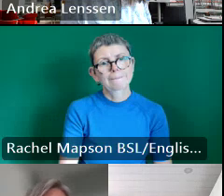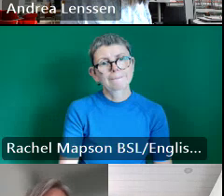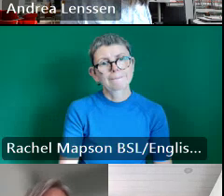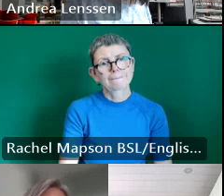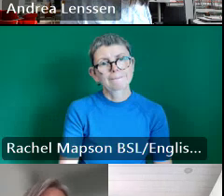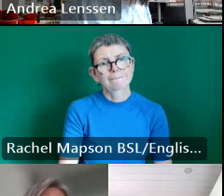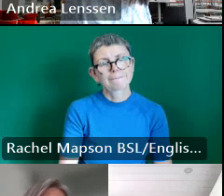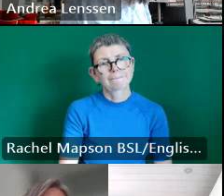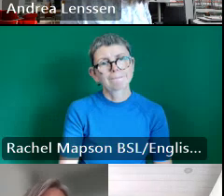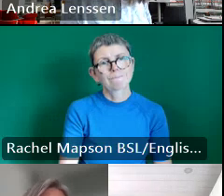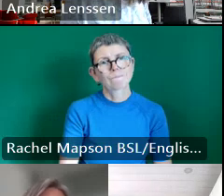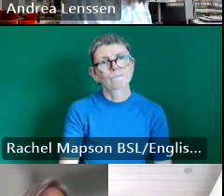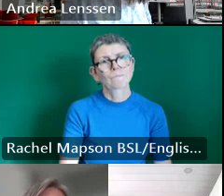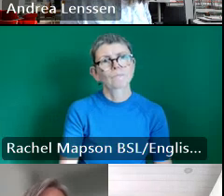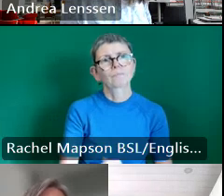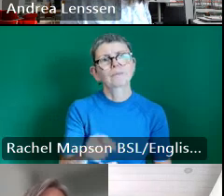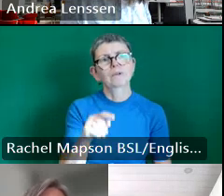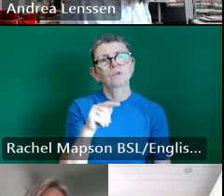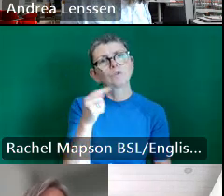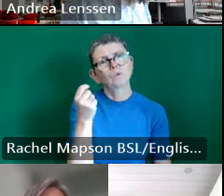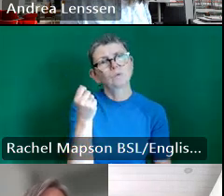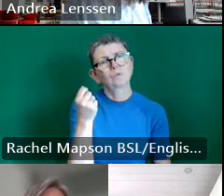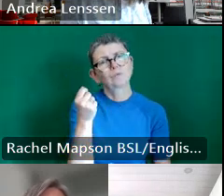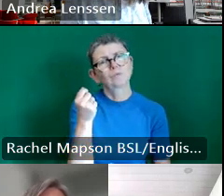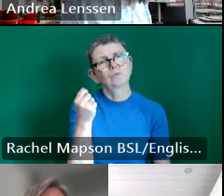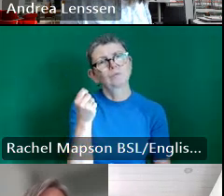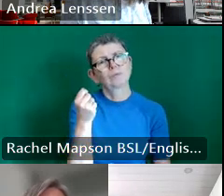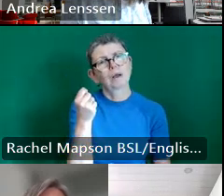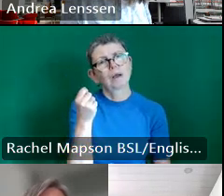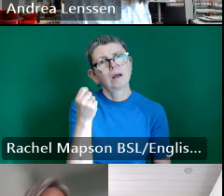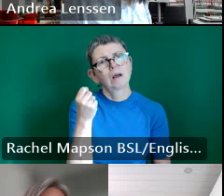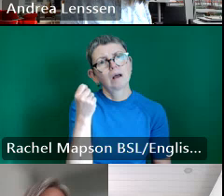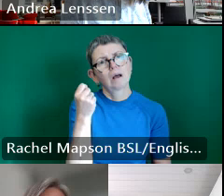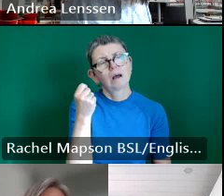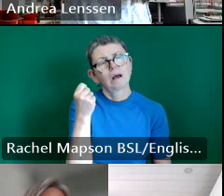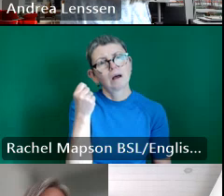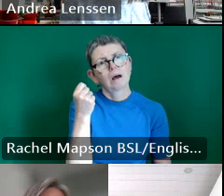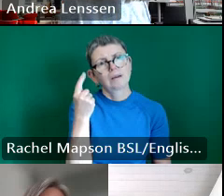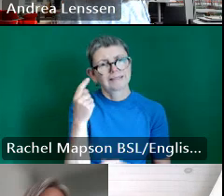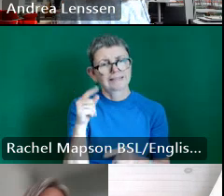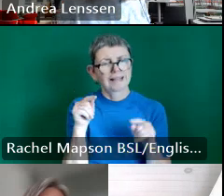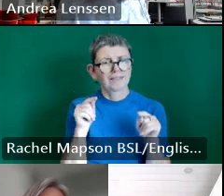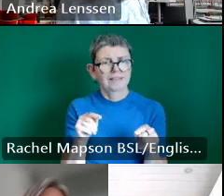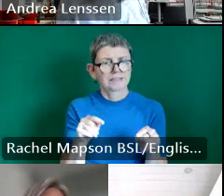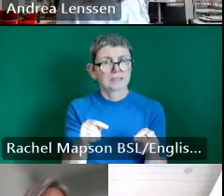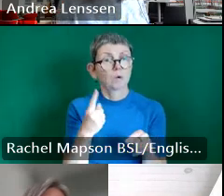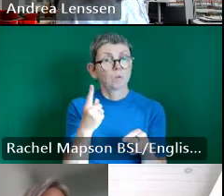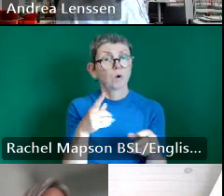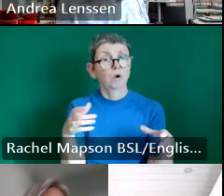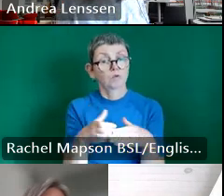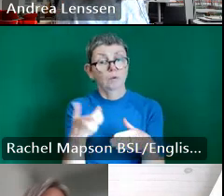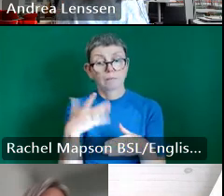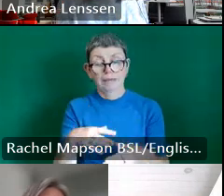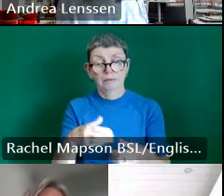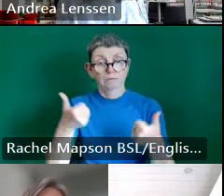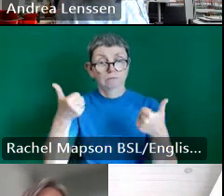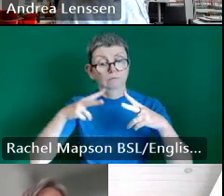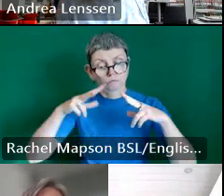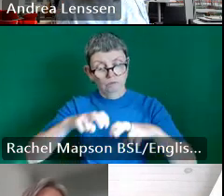understand this, it's really important. There's a group called Prospect, and they did some amazing research, and they showed that,